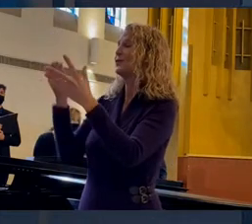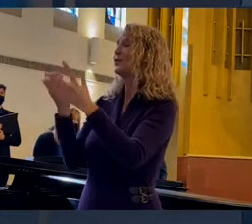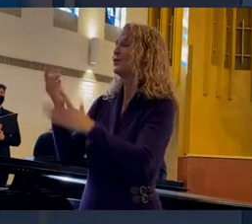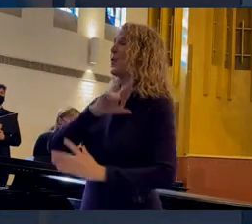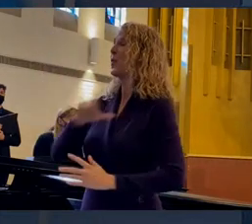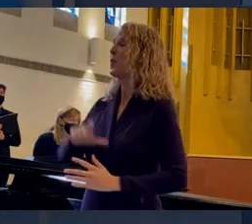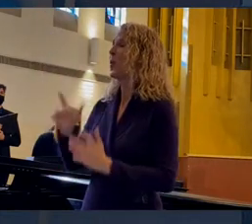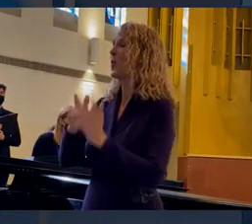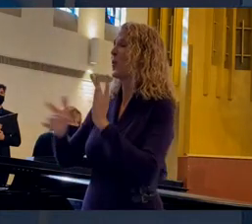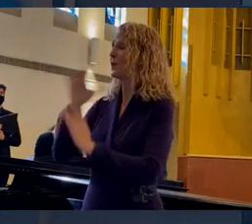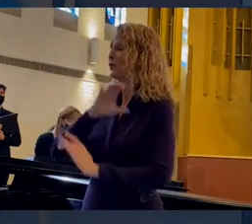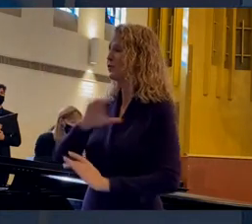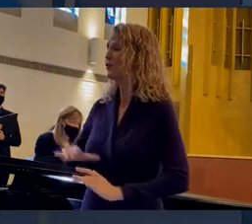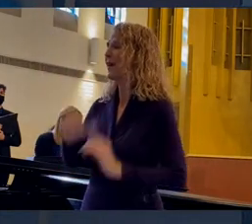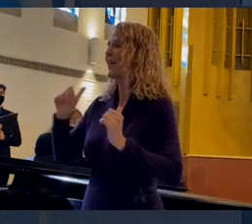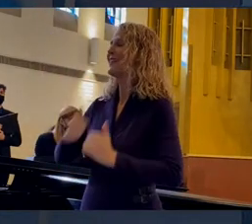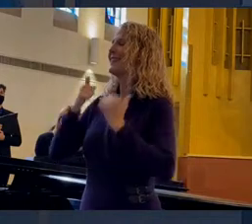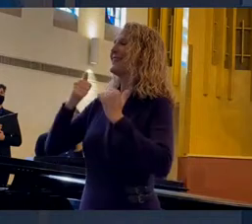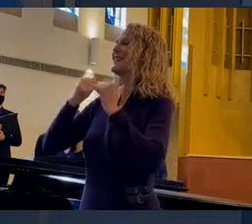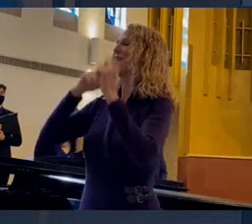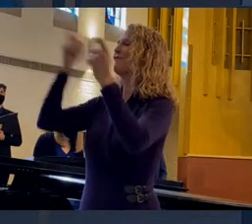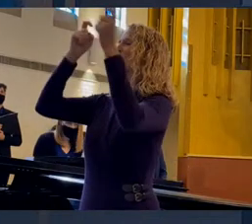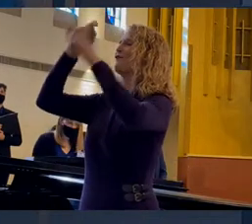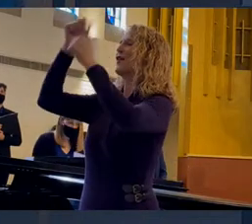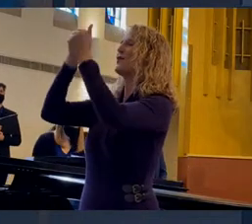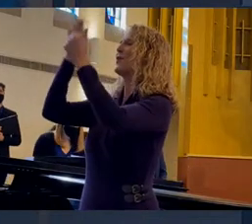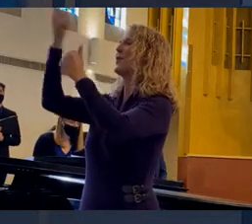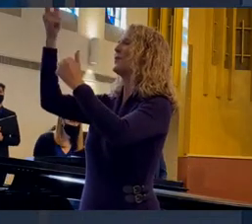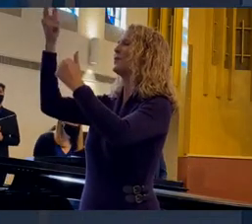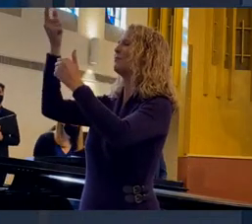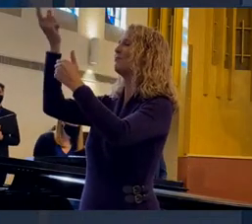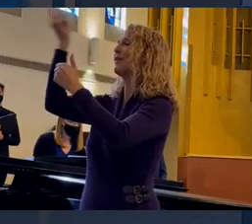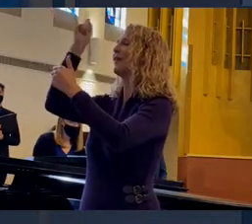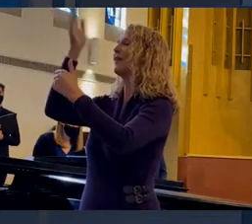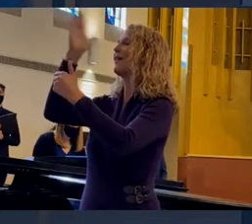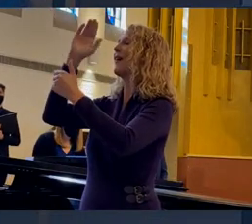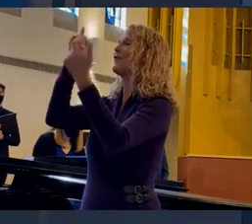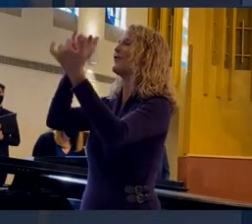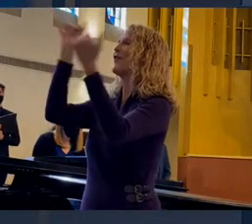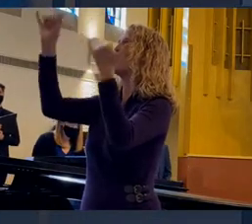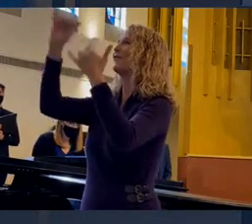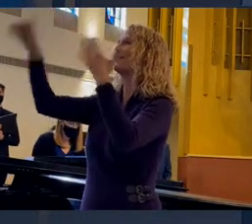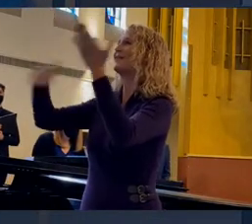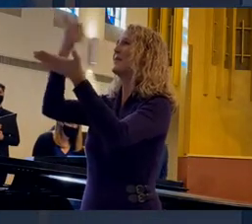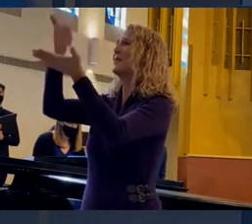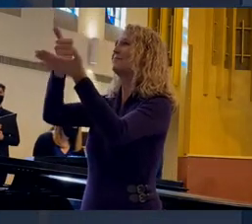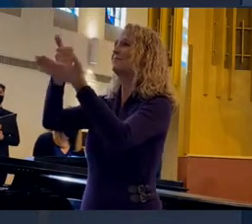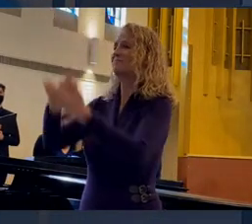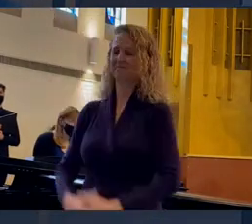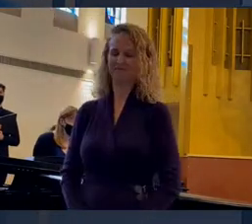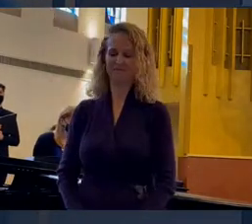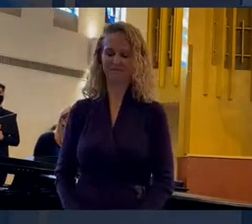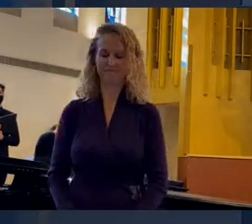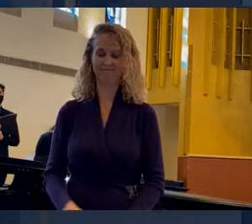Jesus Christ, your Son, who lives and reigns with you in the unity of the Holy Spirit, God forever and ever. Amen.